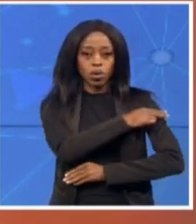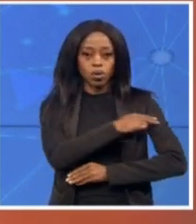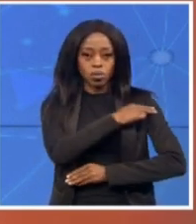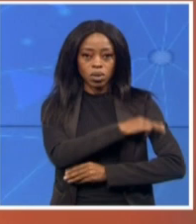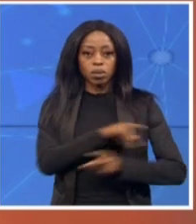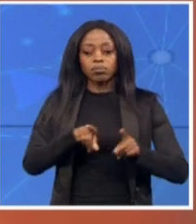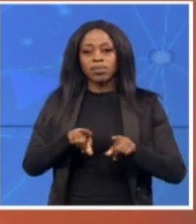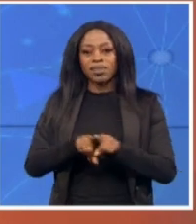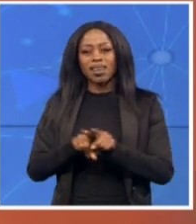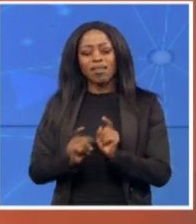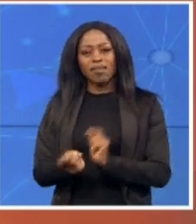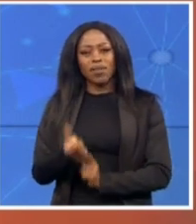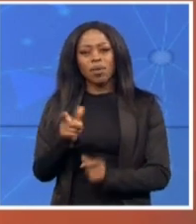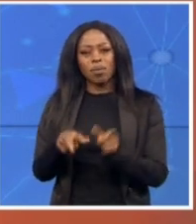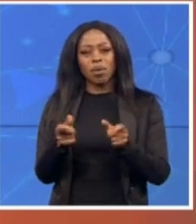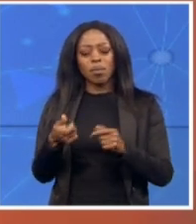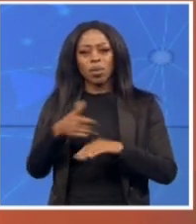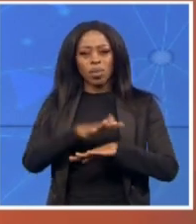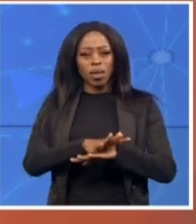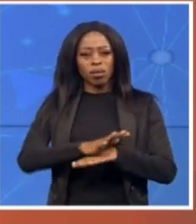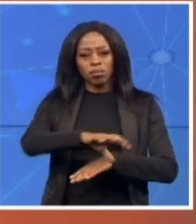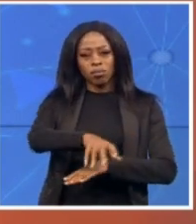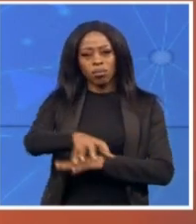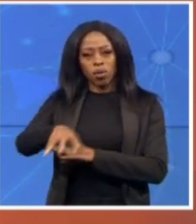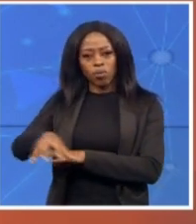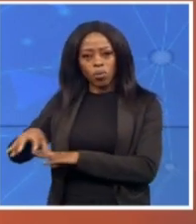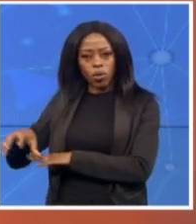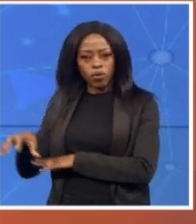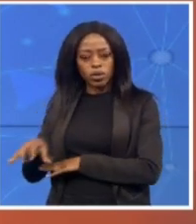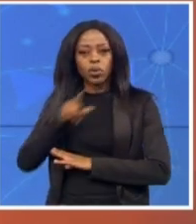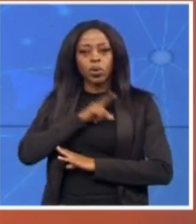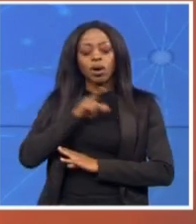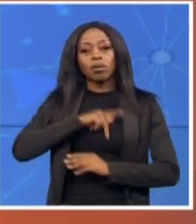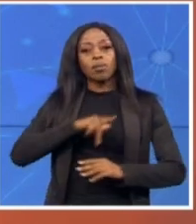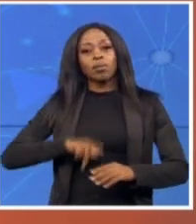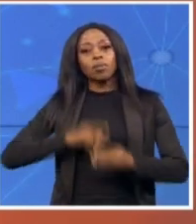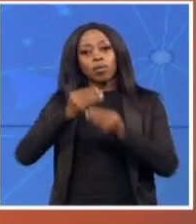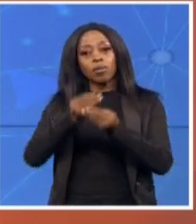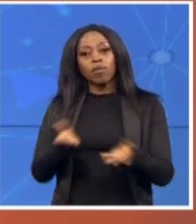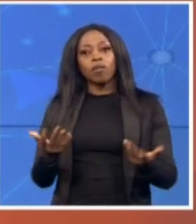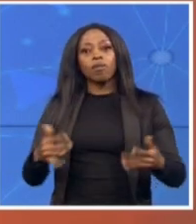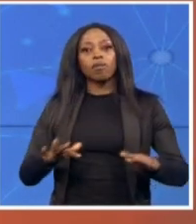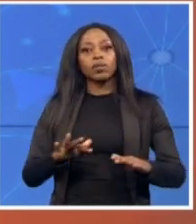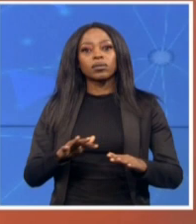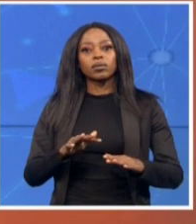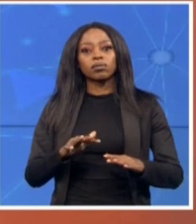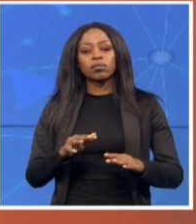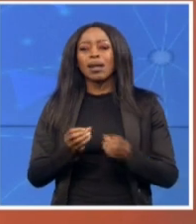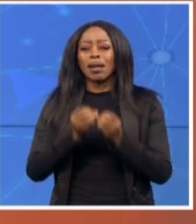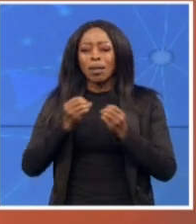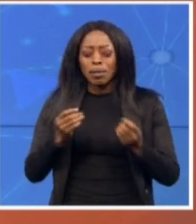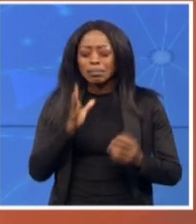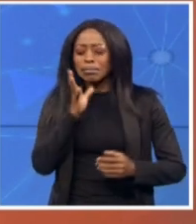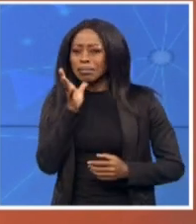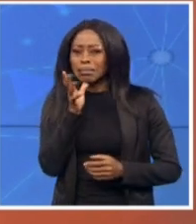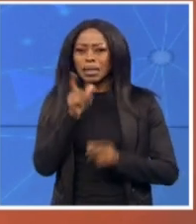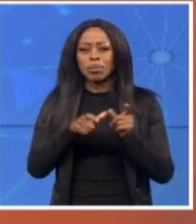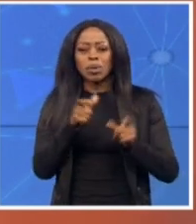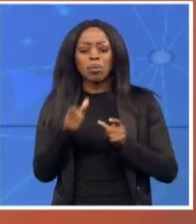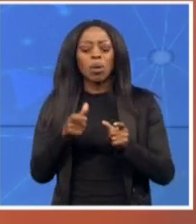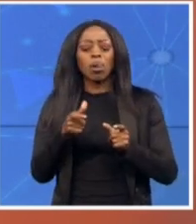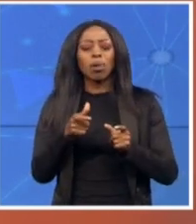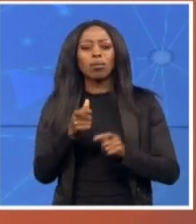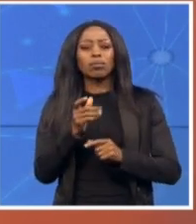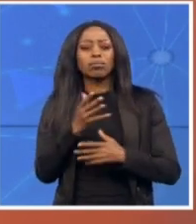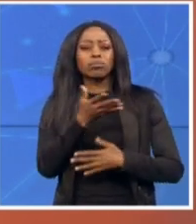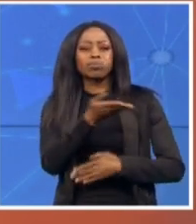as Premier has indicated, that we don't have much of the hospitalization because of COVID. And